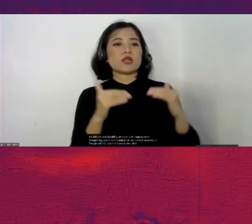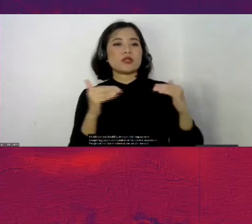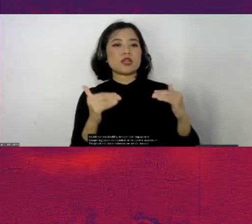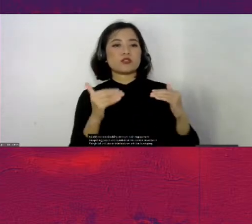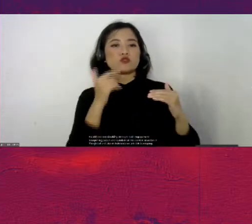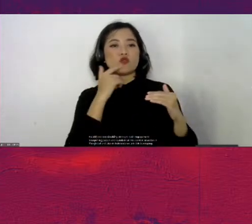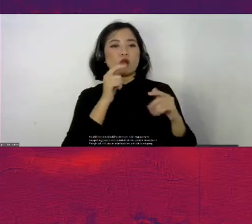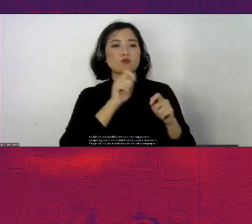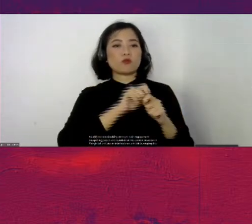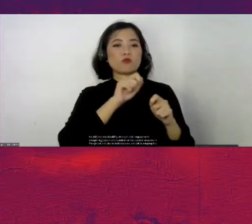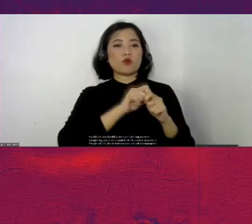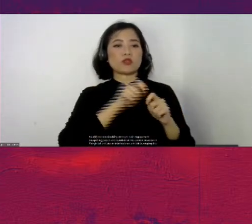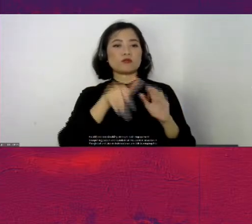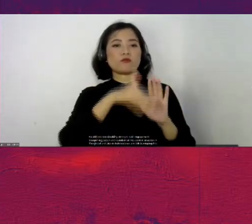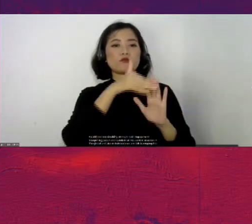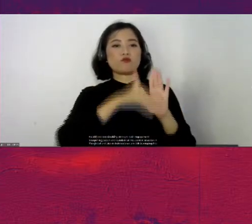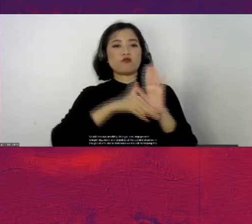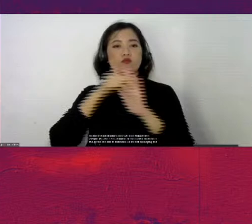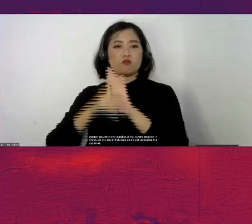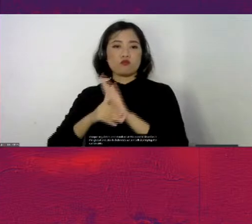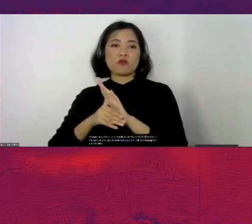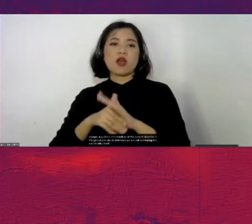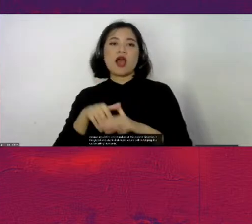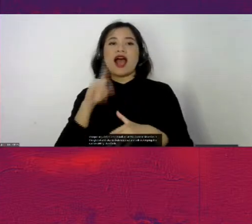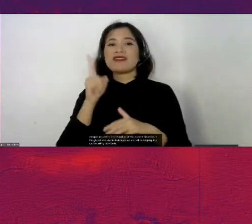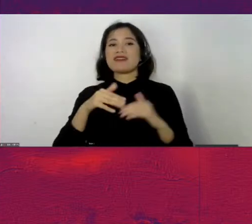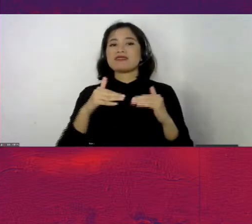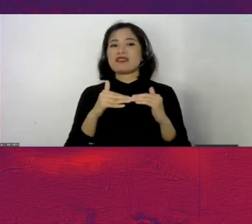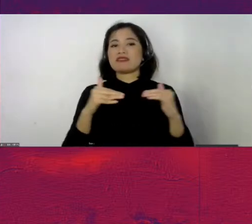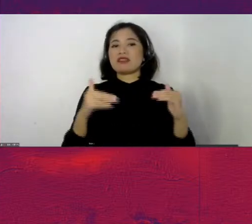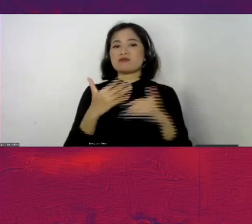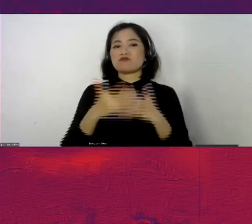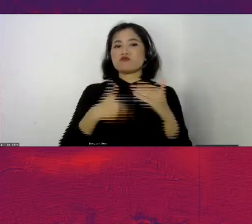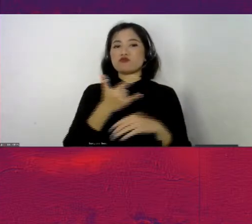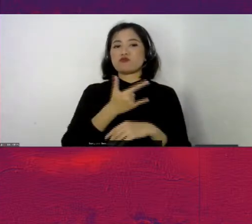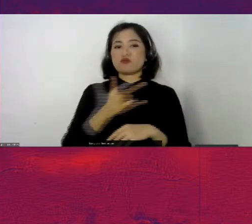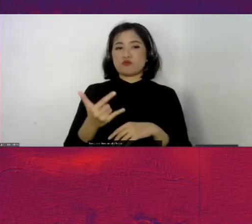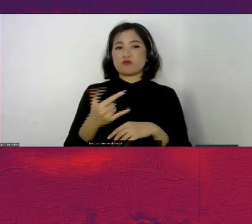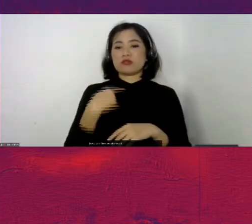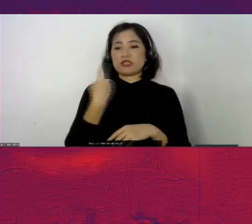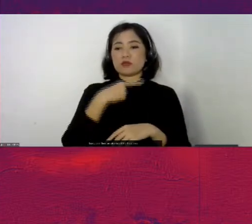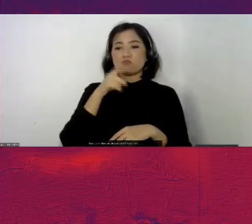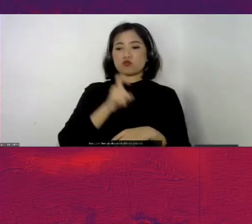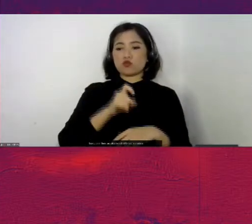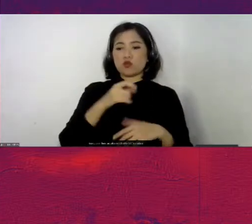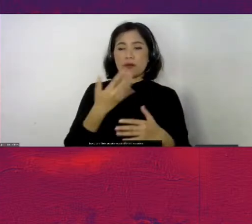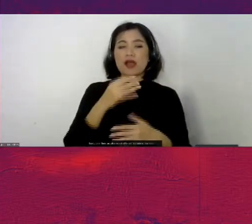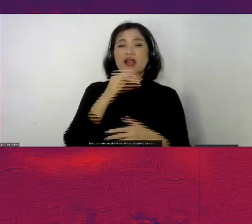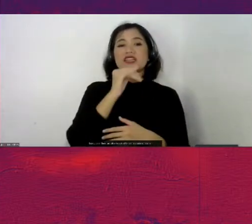the sustainability standards. Yeah. And then we also need different incentives for